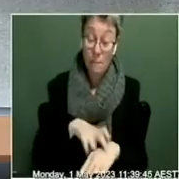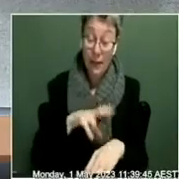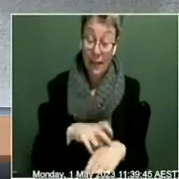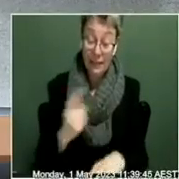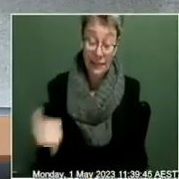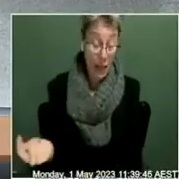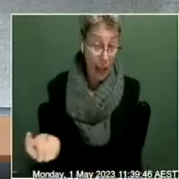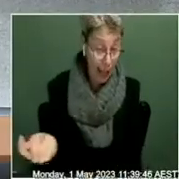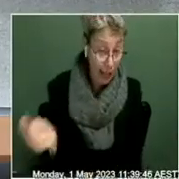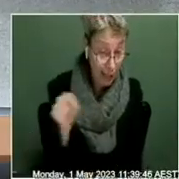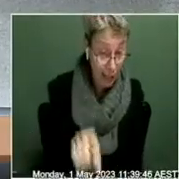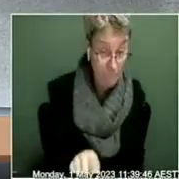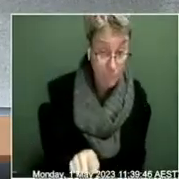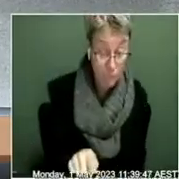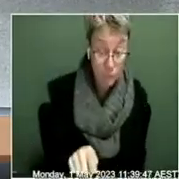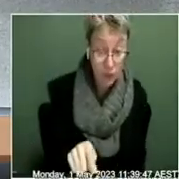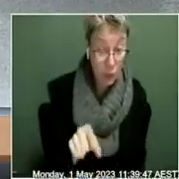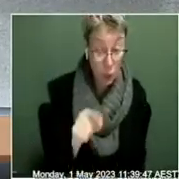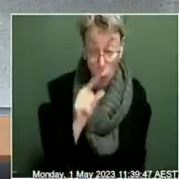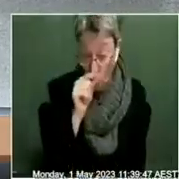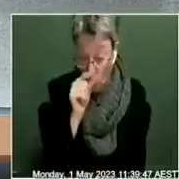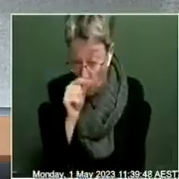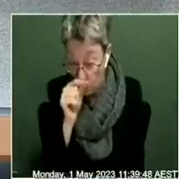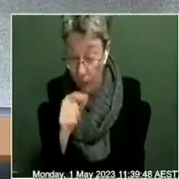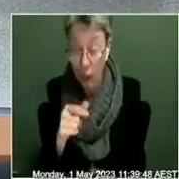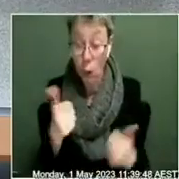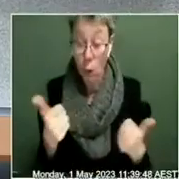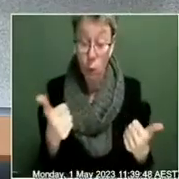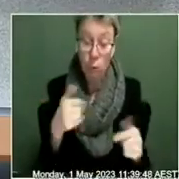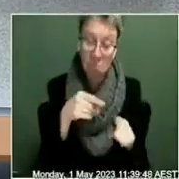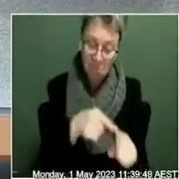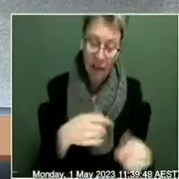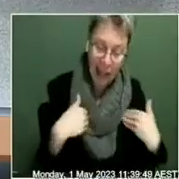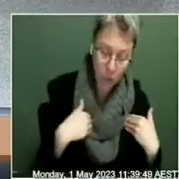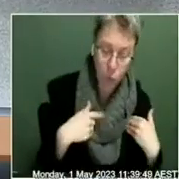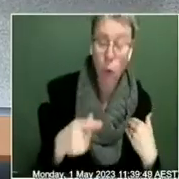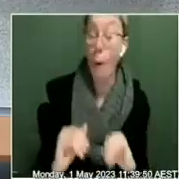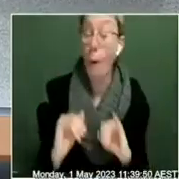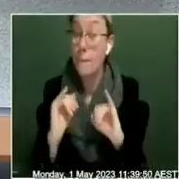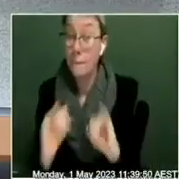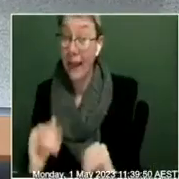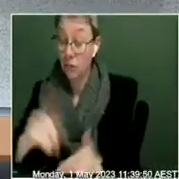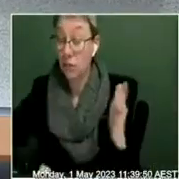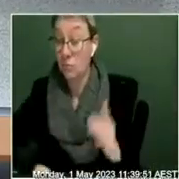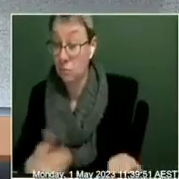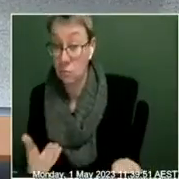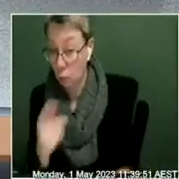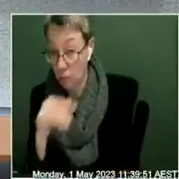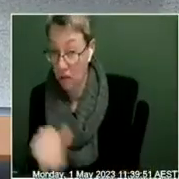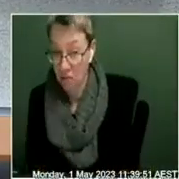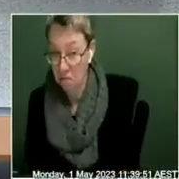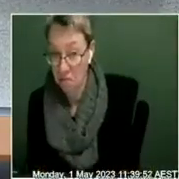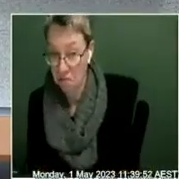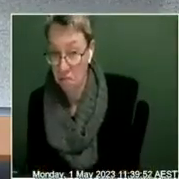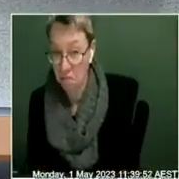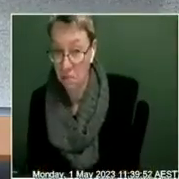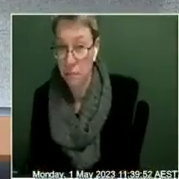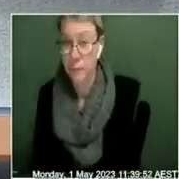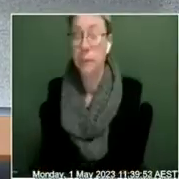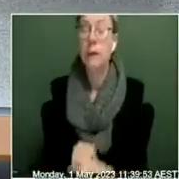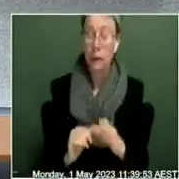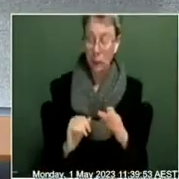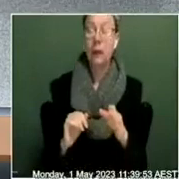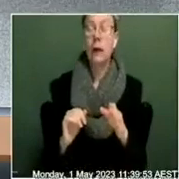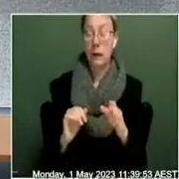will play a role in a future health-led model. One of the things I think it is important to